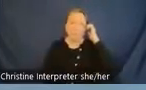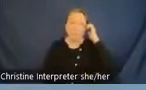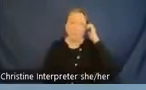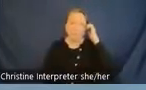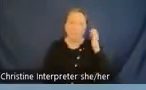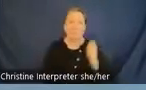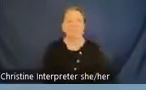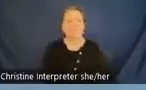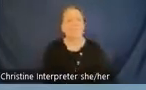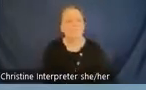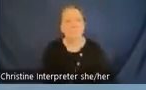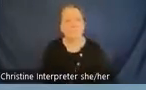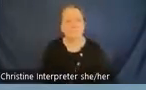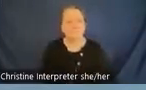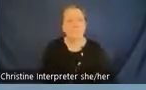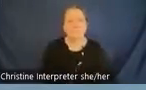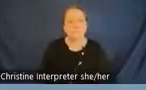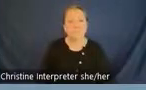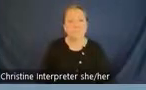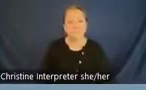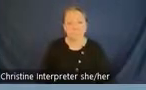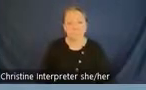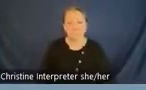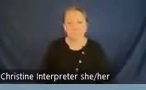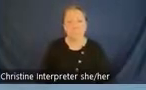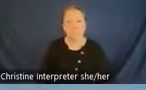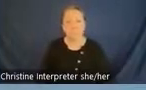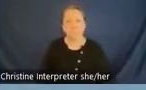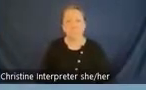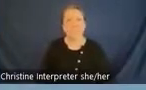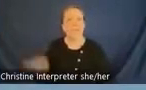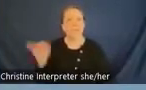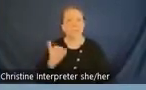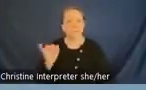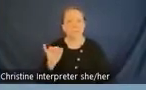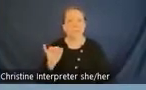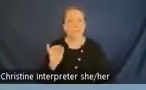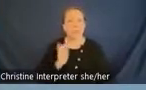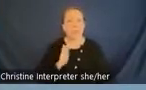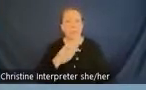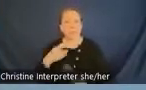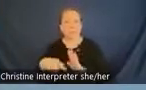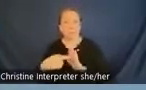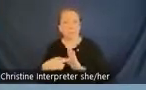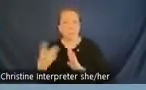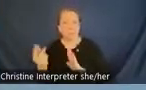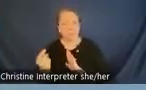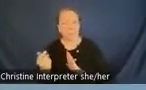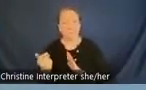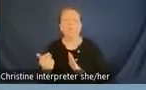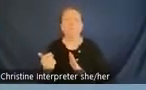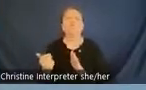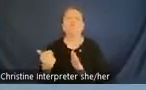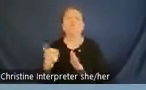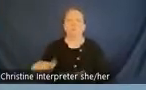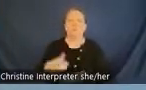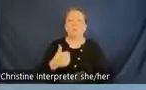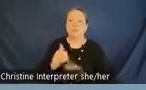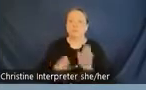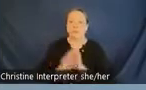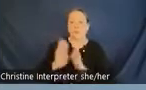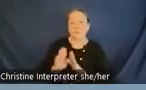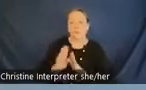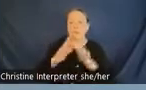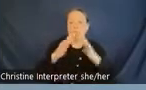one piece that we are that we also do, or that we're doing currently, is putting together our diversity, equity,